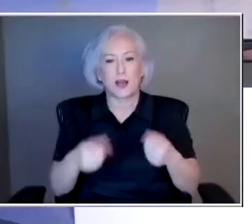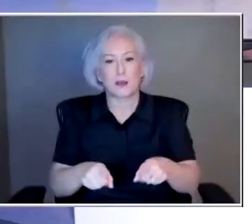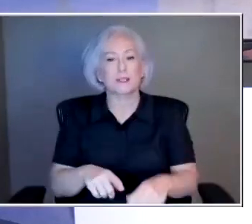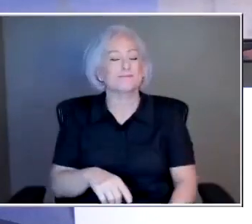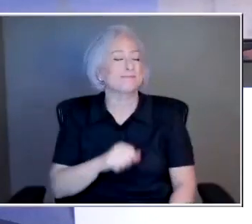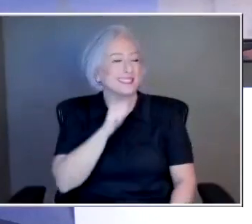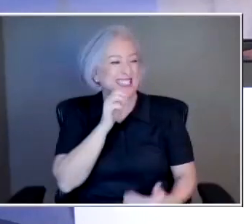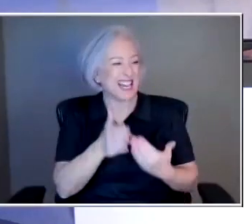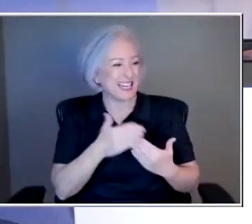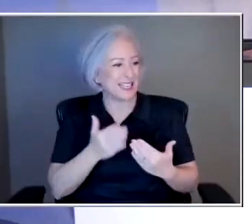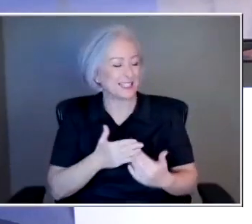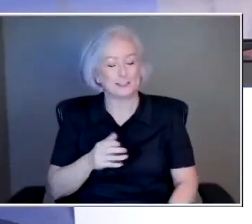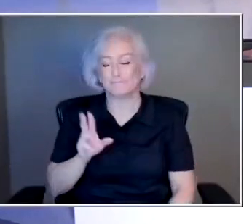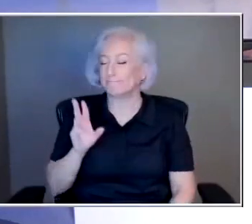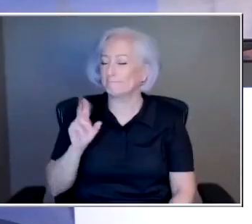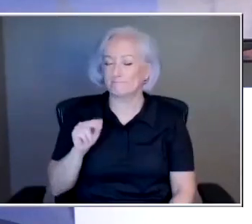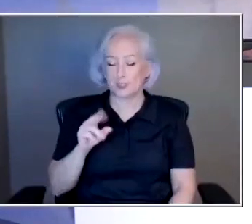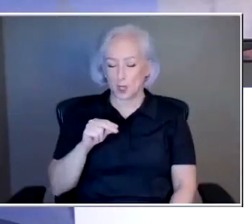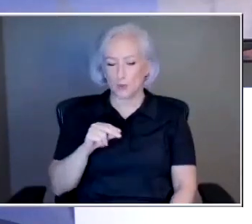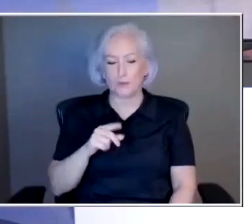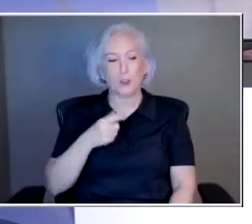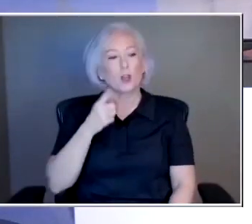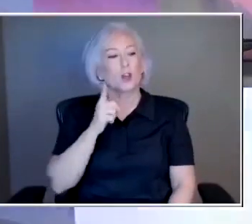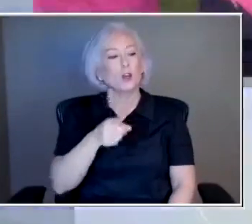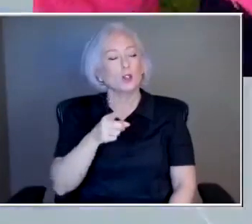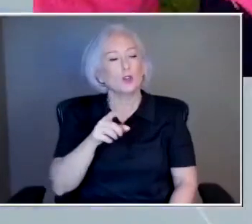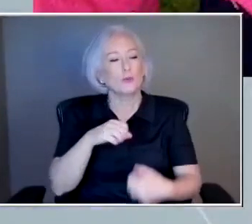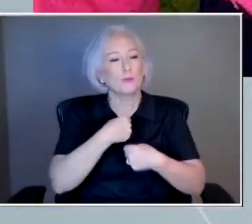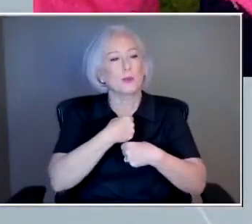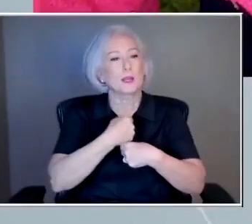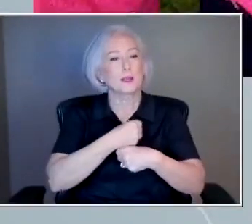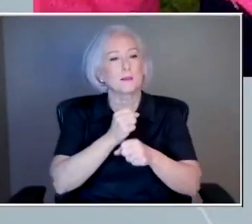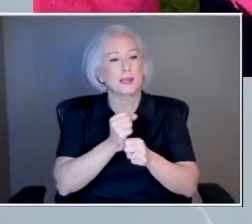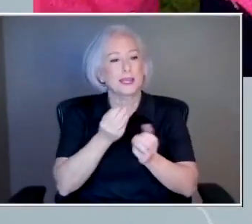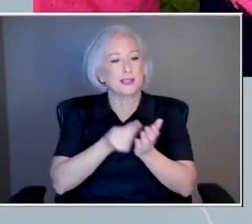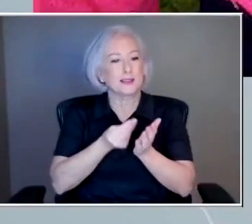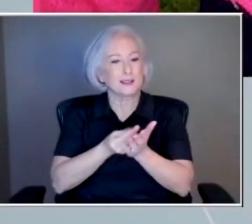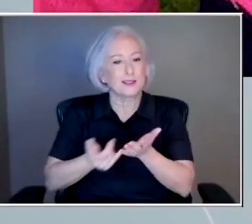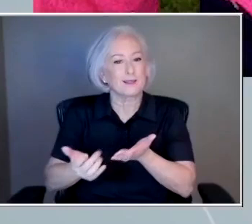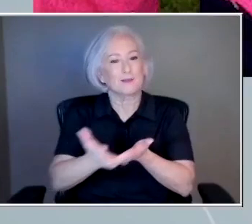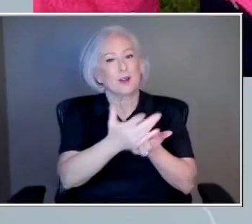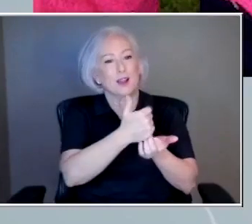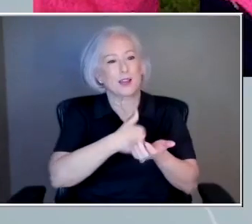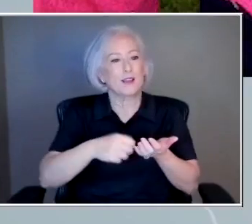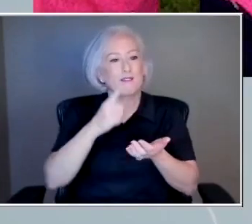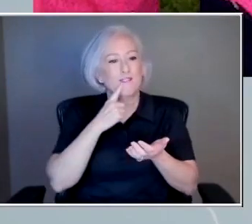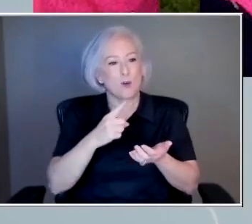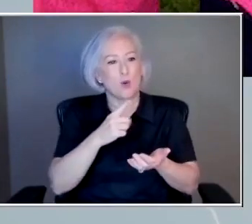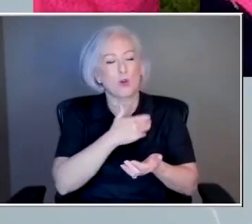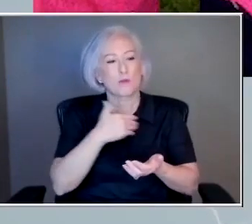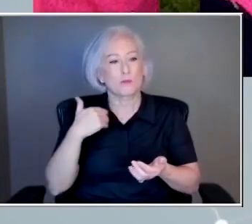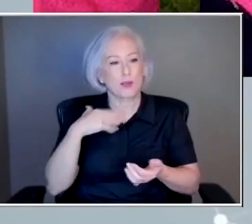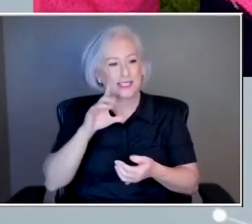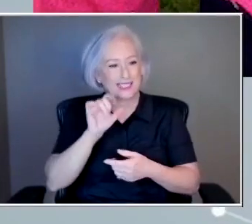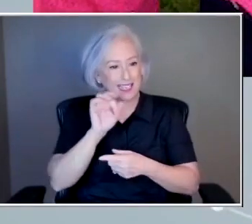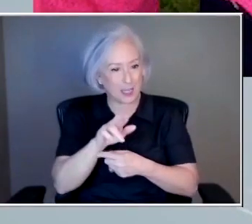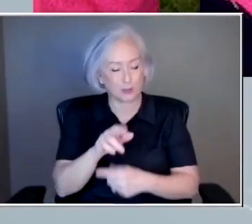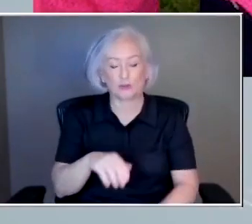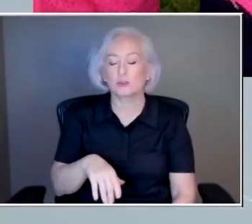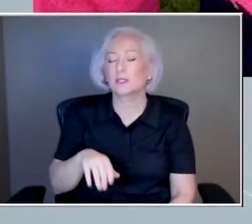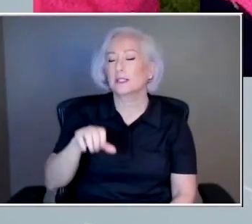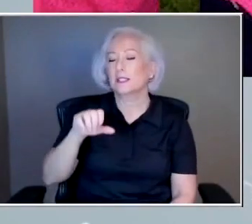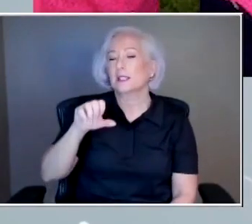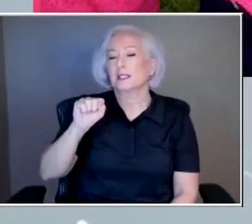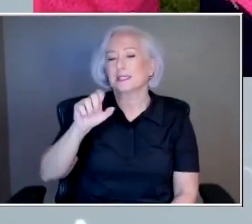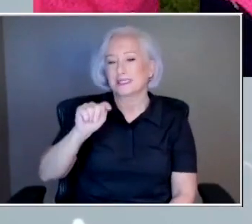breast cancer patients. Tell us about these Pink Out games. What is that about? So St. Thomas Aquinas started a Pink Out game for